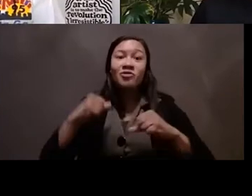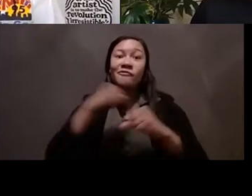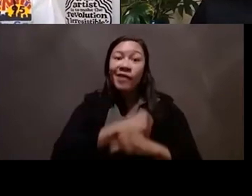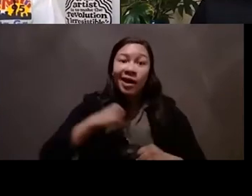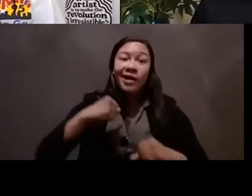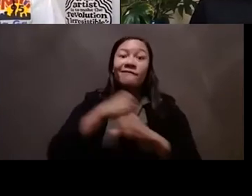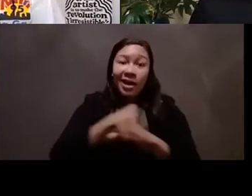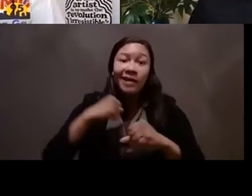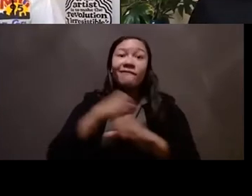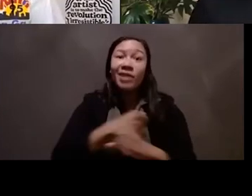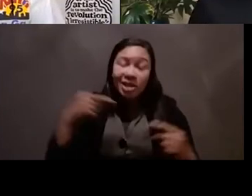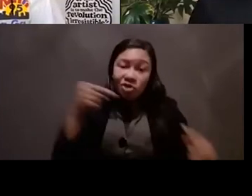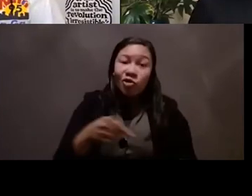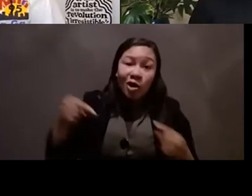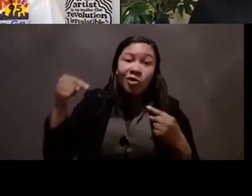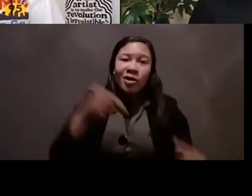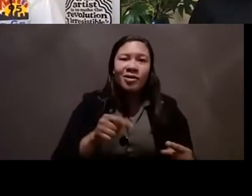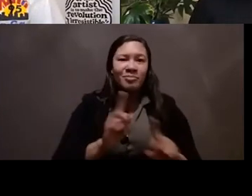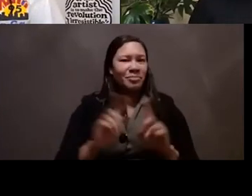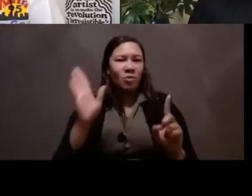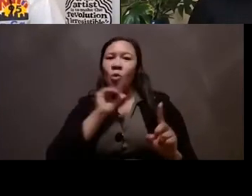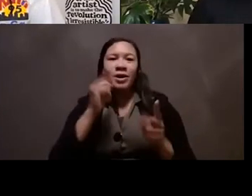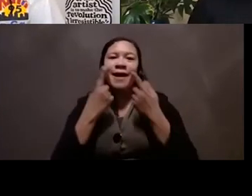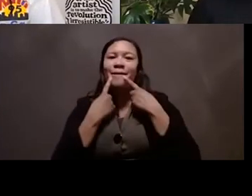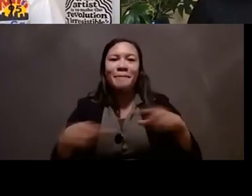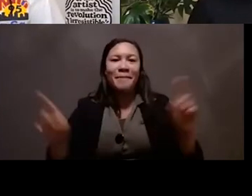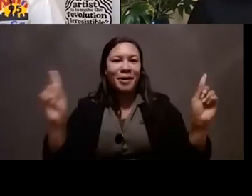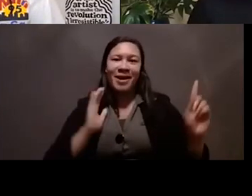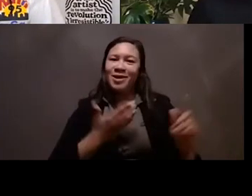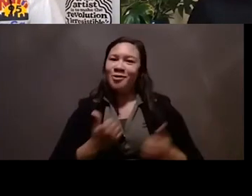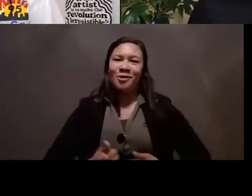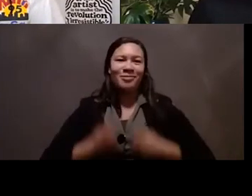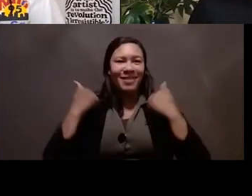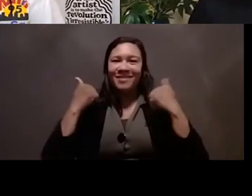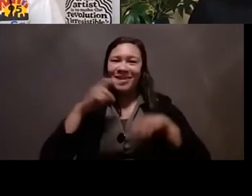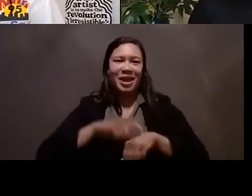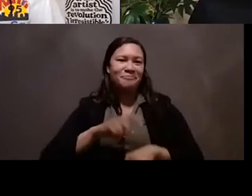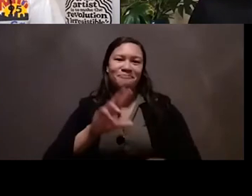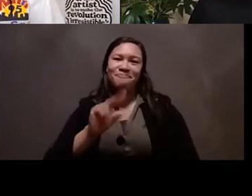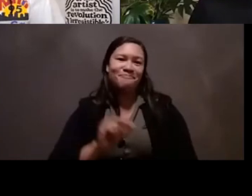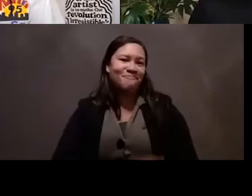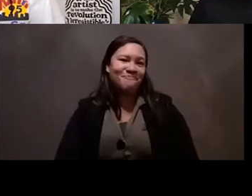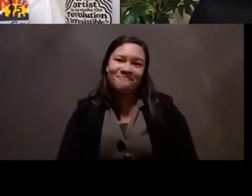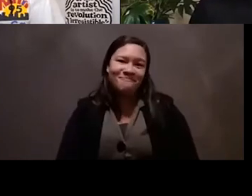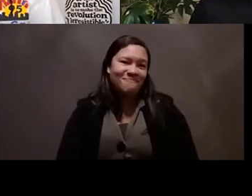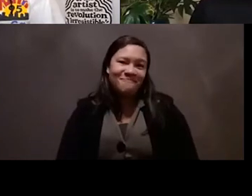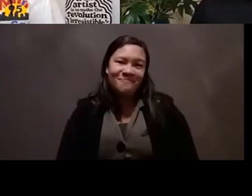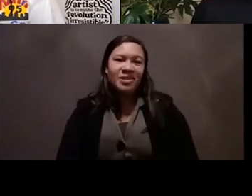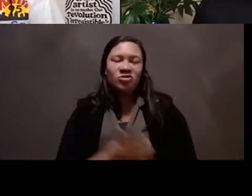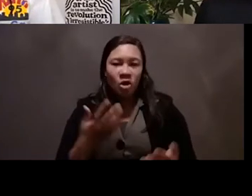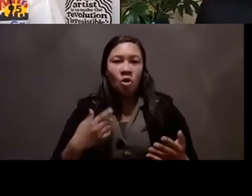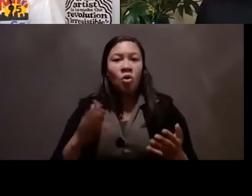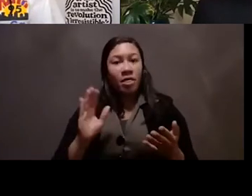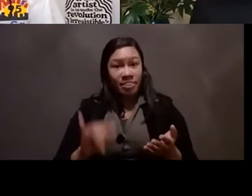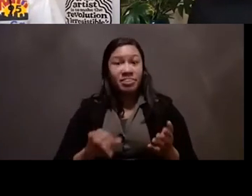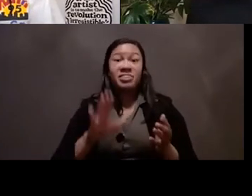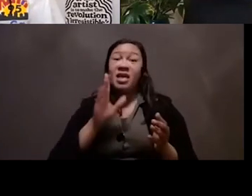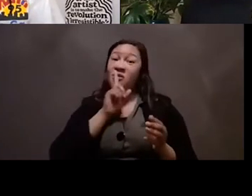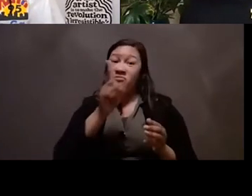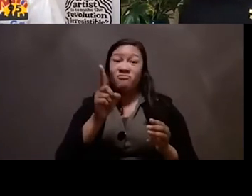lifetimes, right? I think that that is true across the board, you know, especially in this fight for